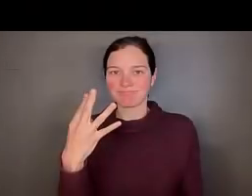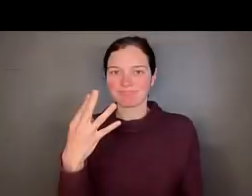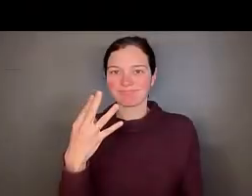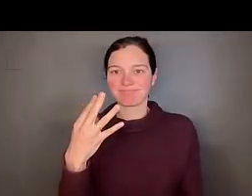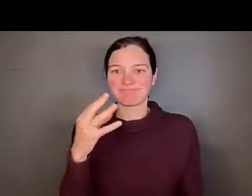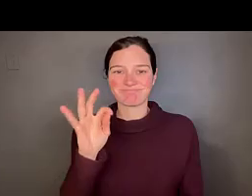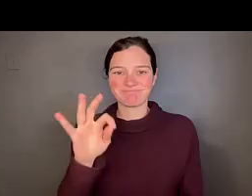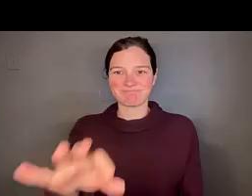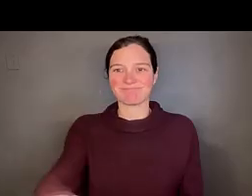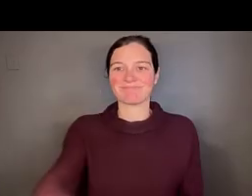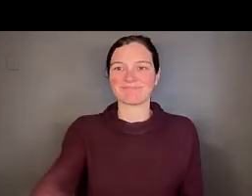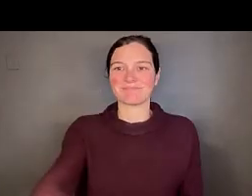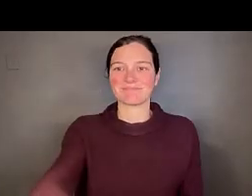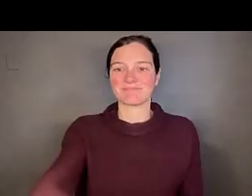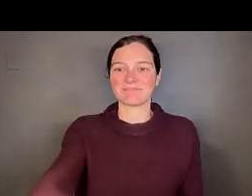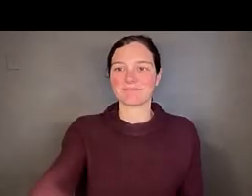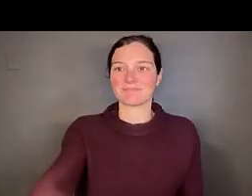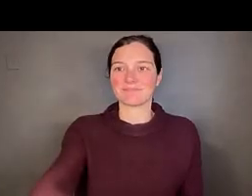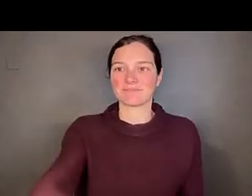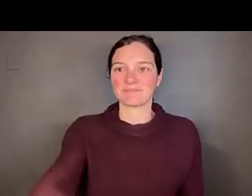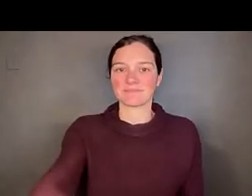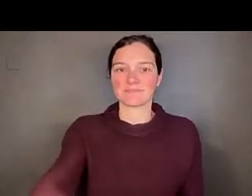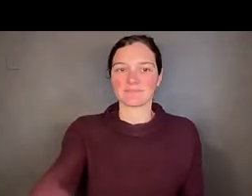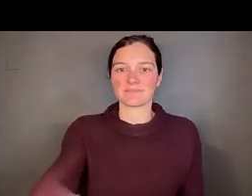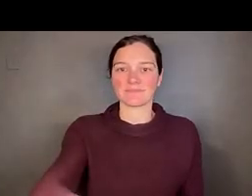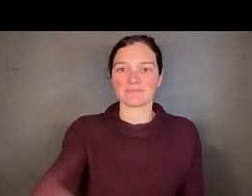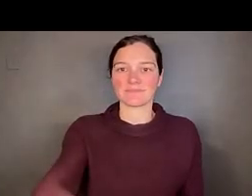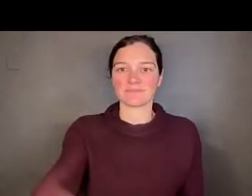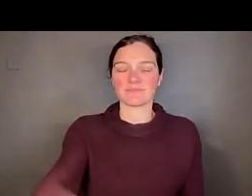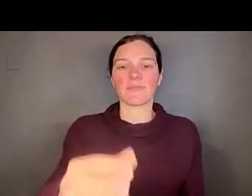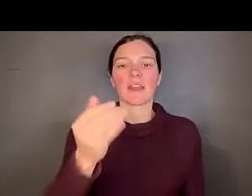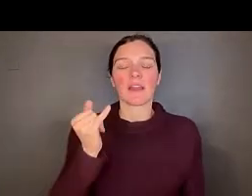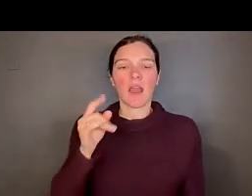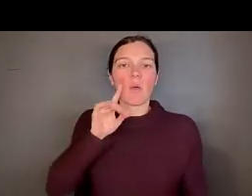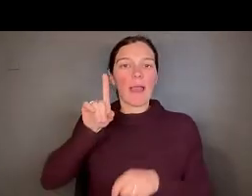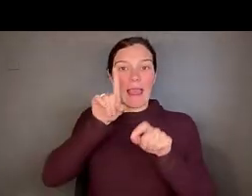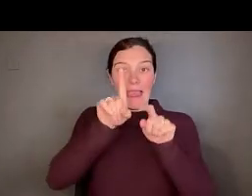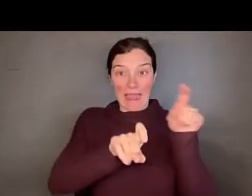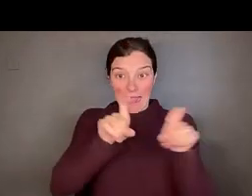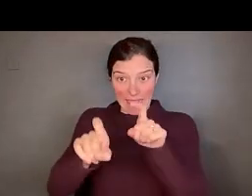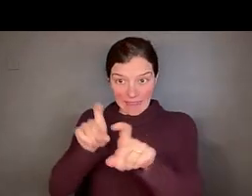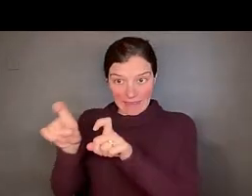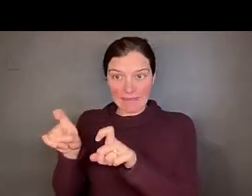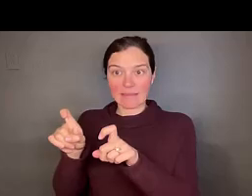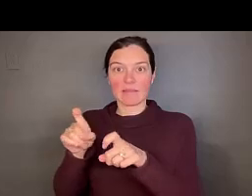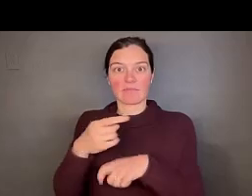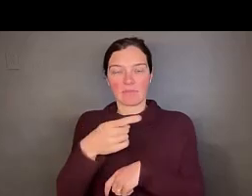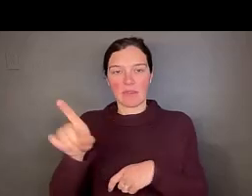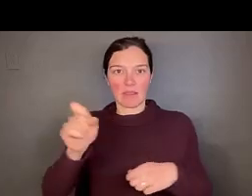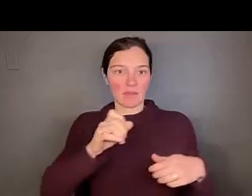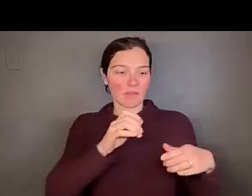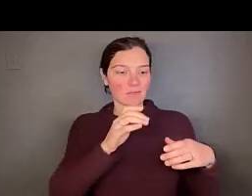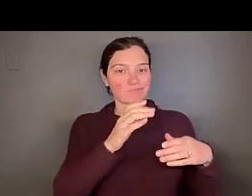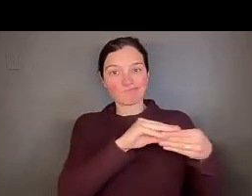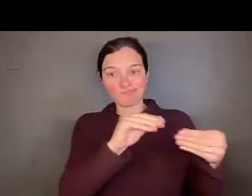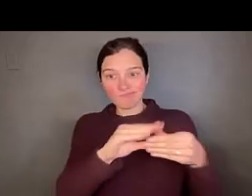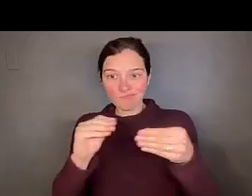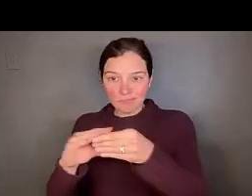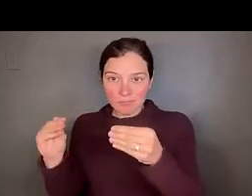be quite lovely. And we're going to ask the questions of the CEOs, give them time to share their thoughts. And Dr. Lisa would like you to invite